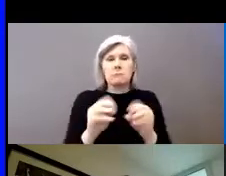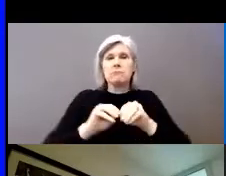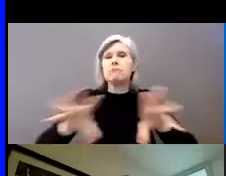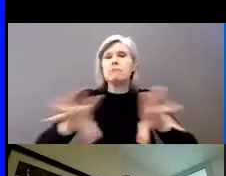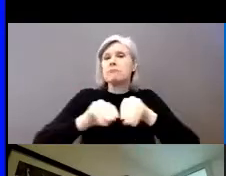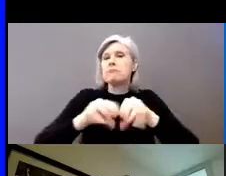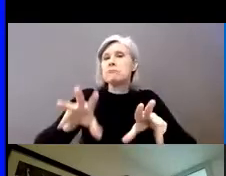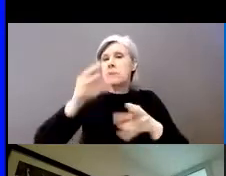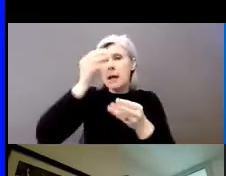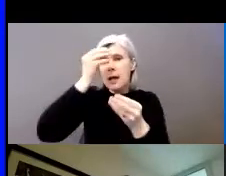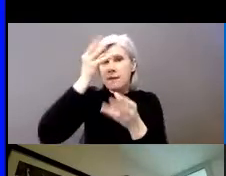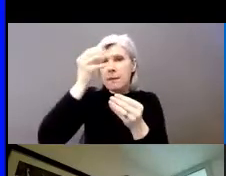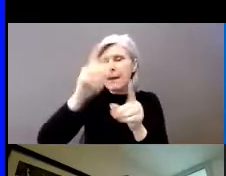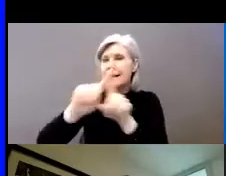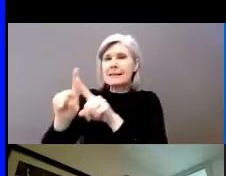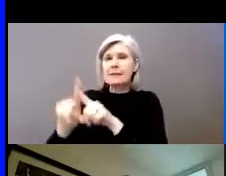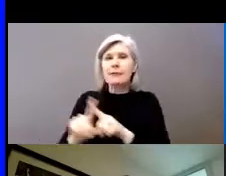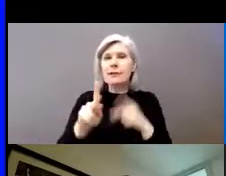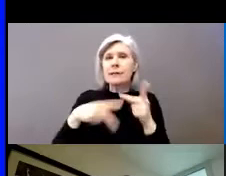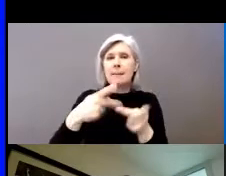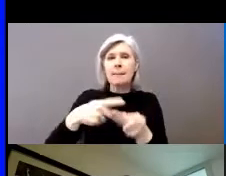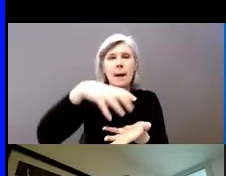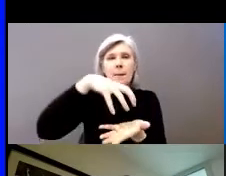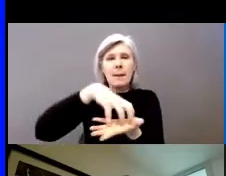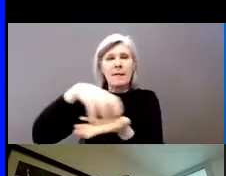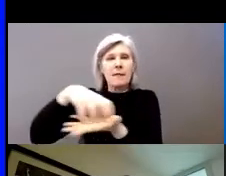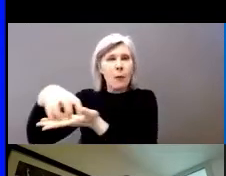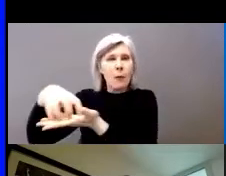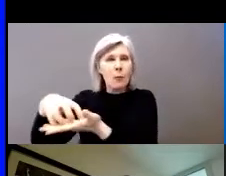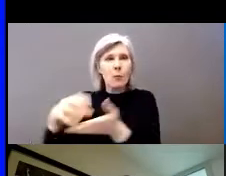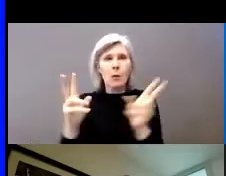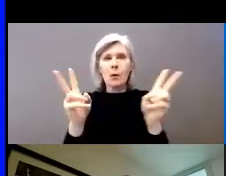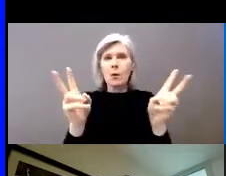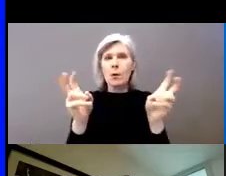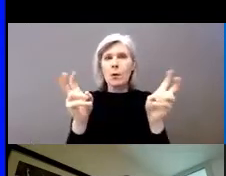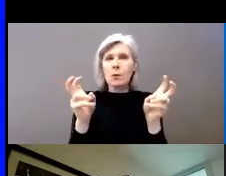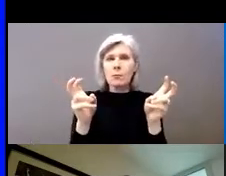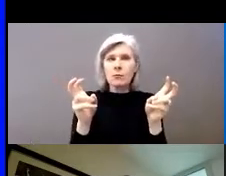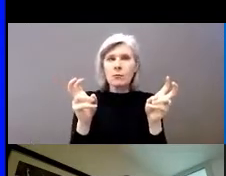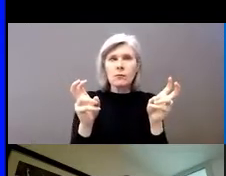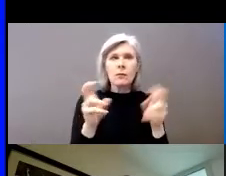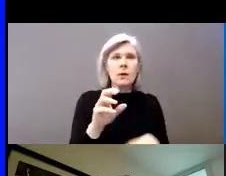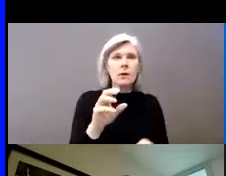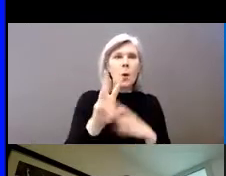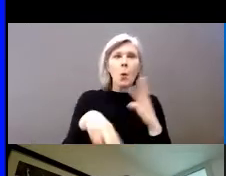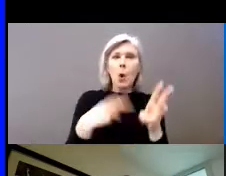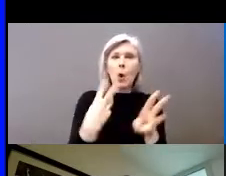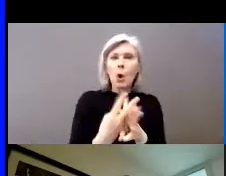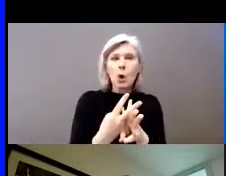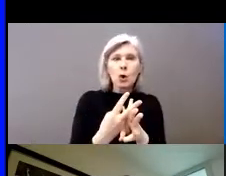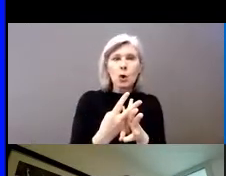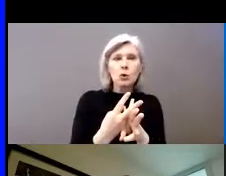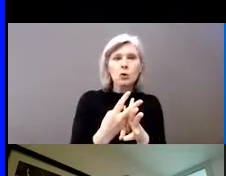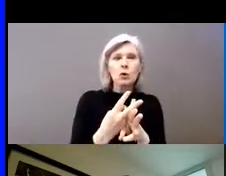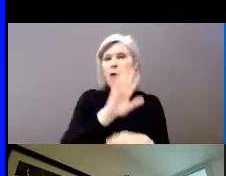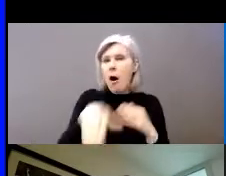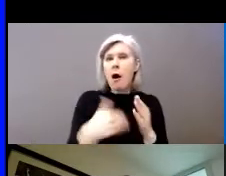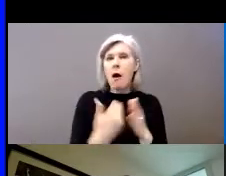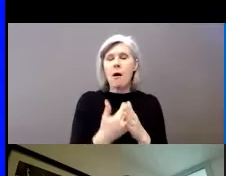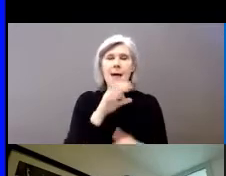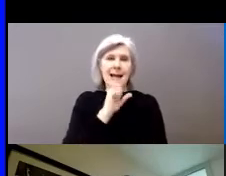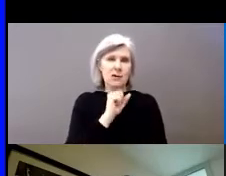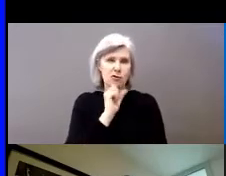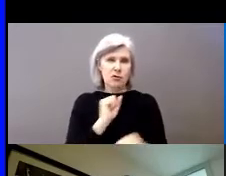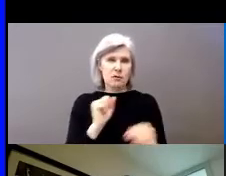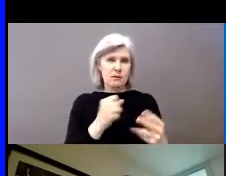the hashtag #AWorldForAllAges so that we can really spread the word out there. Beyond the social media tiles that you